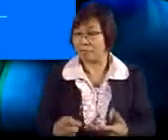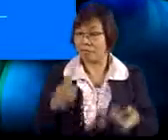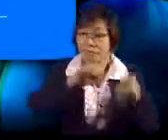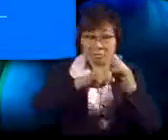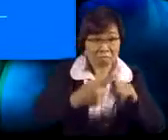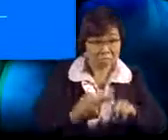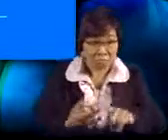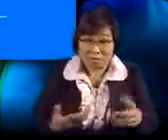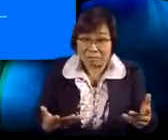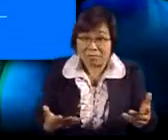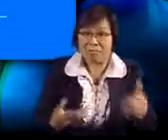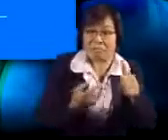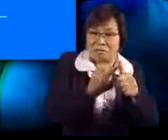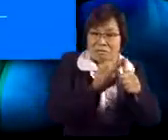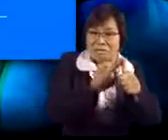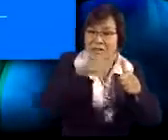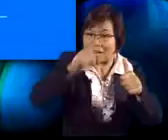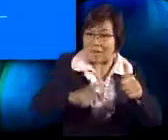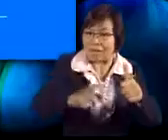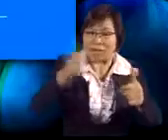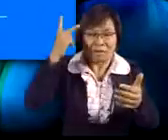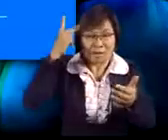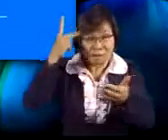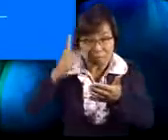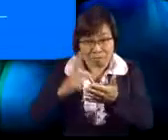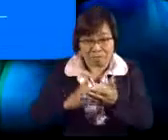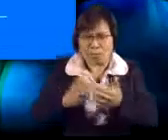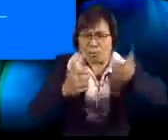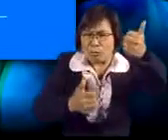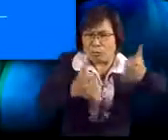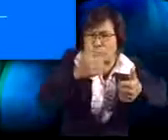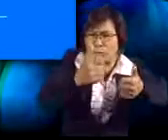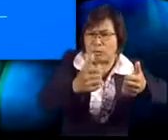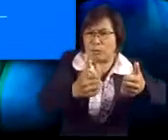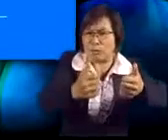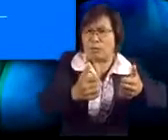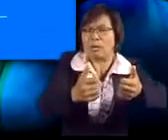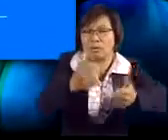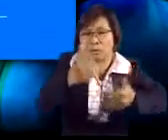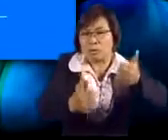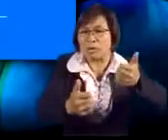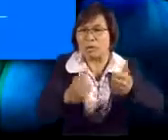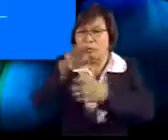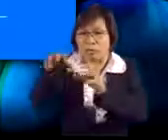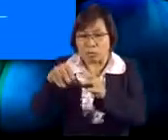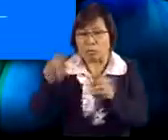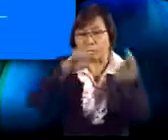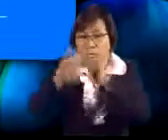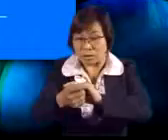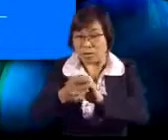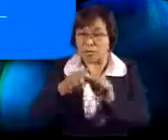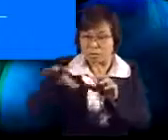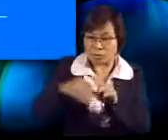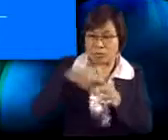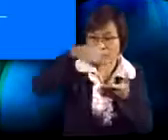friends, first you have to identify which operation involved. In this